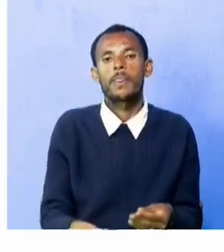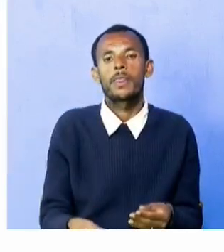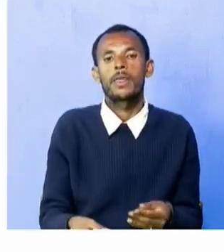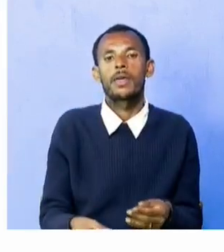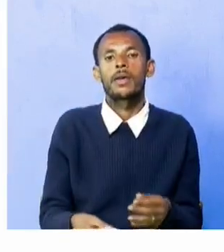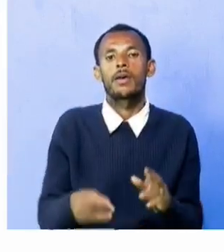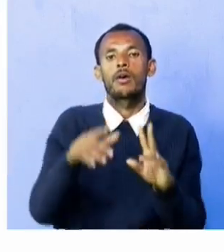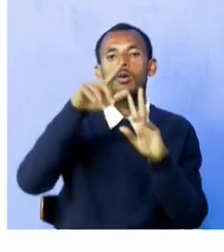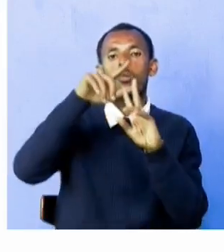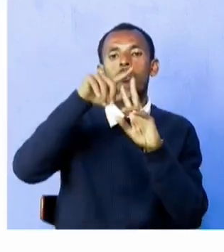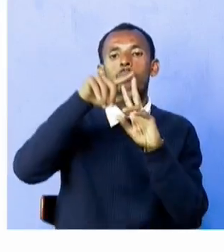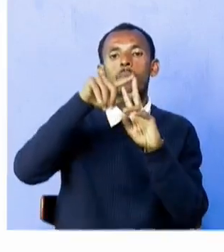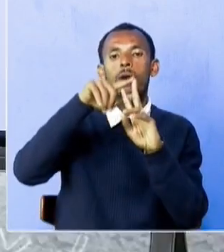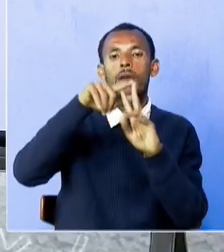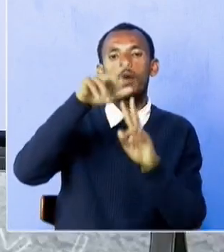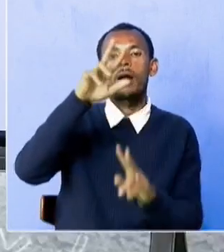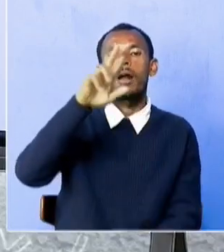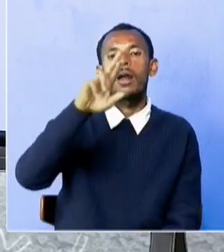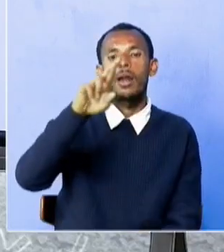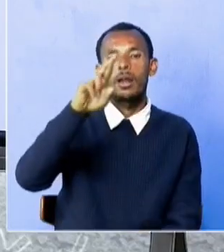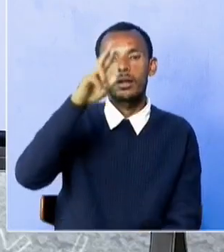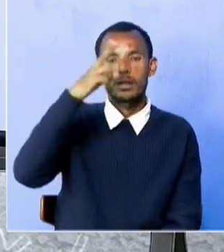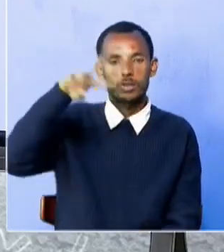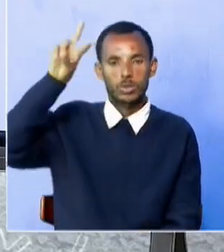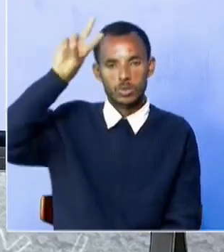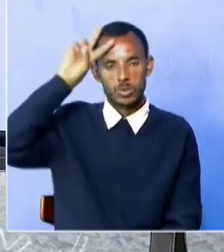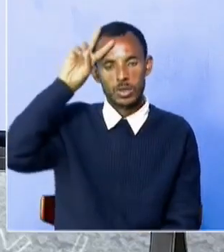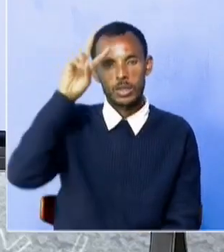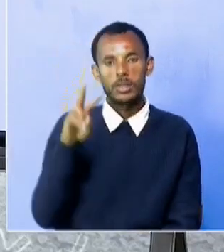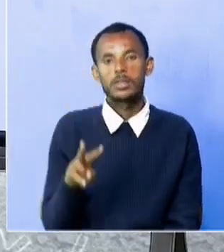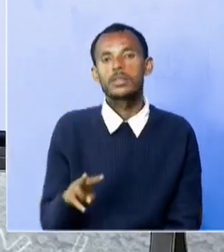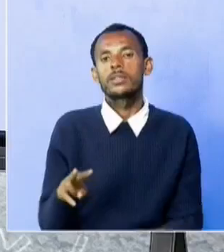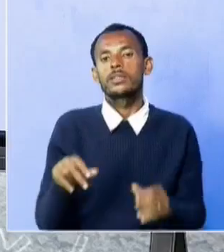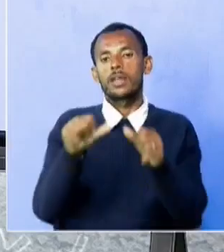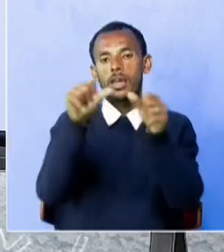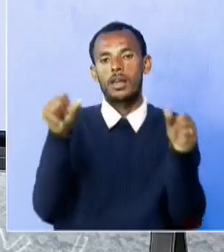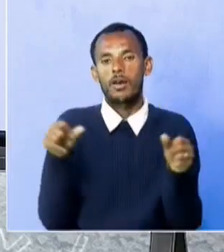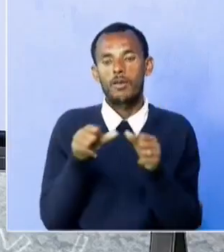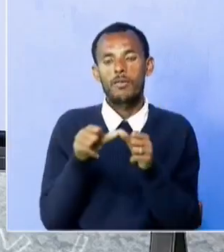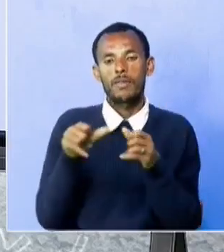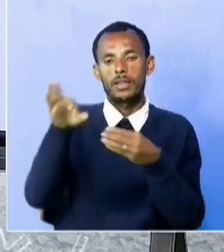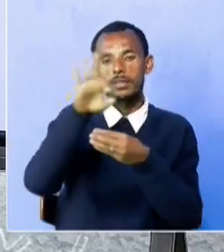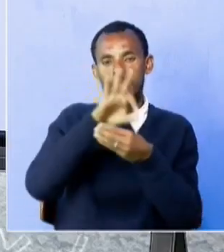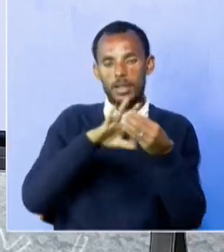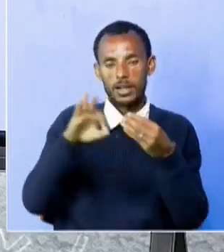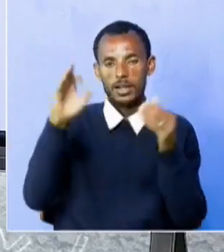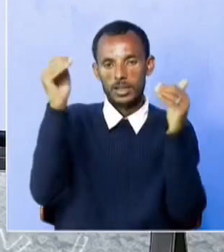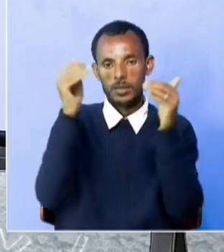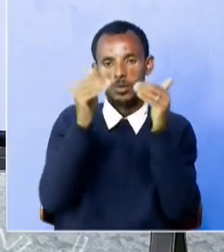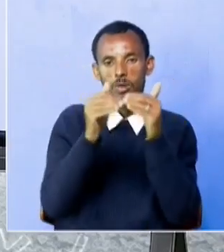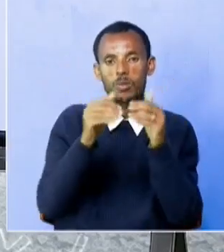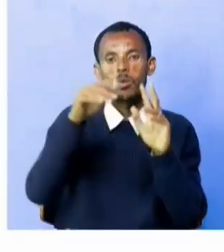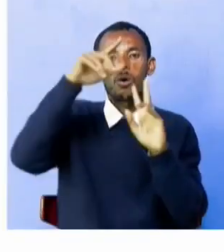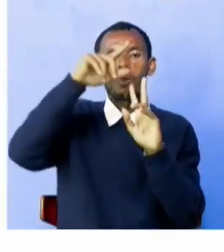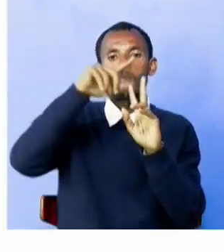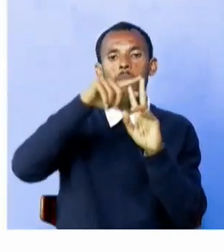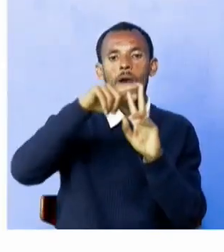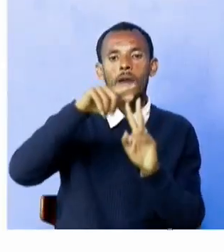pi r square. Okay, the area of a circle is pi r square, and